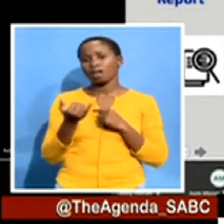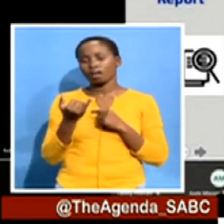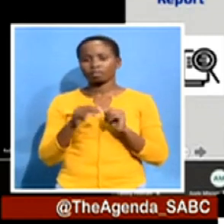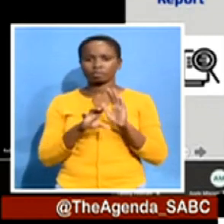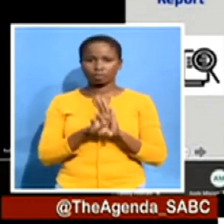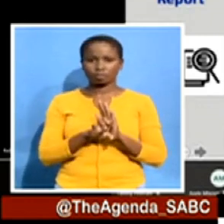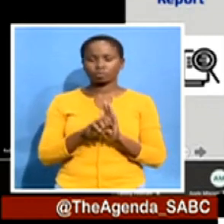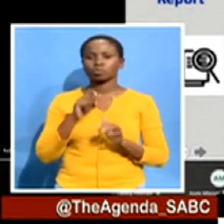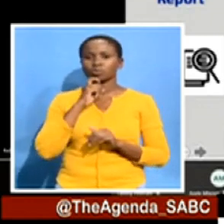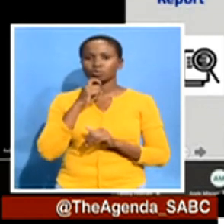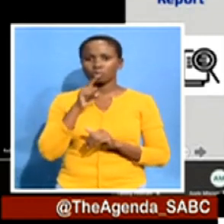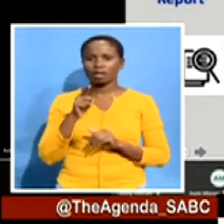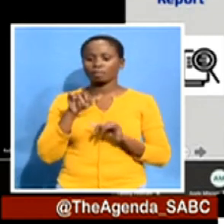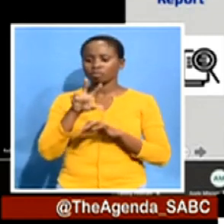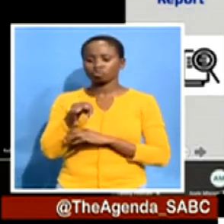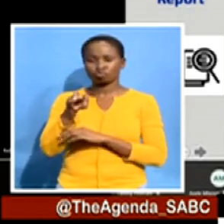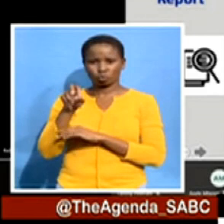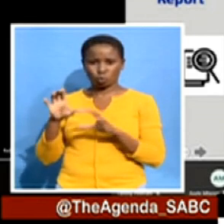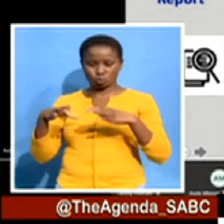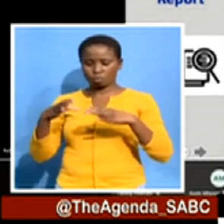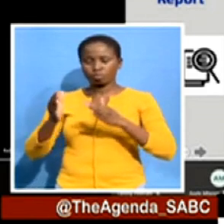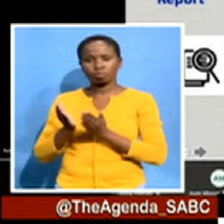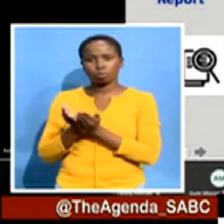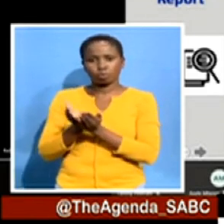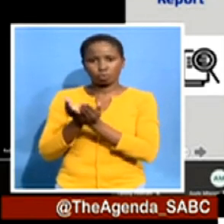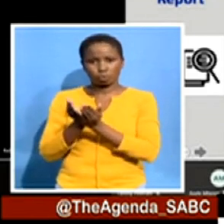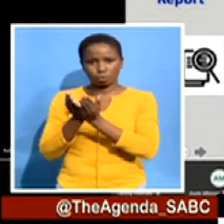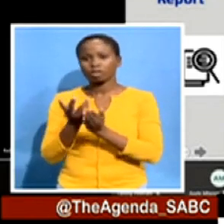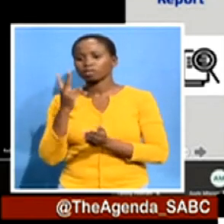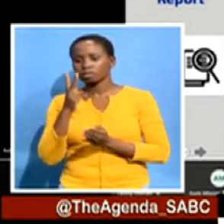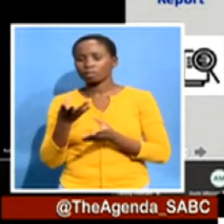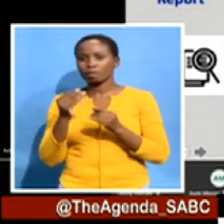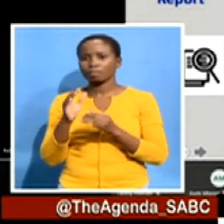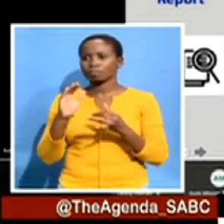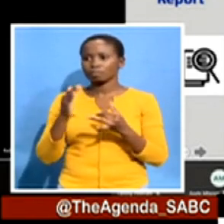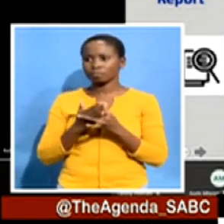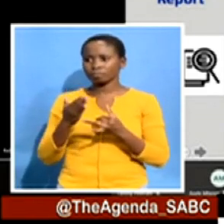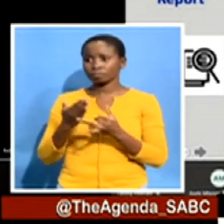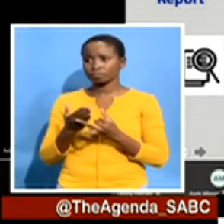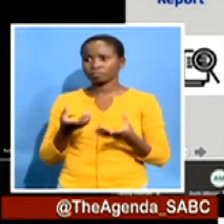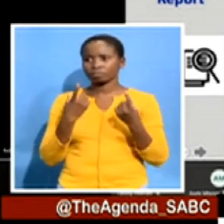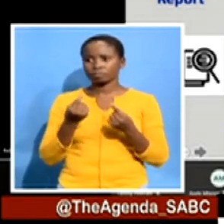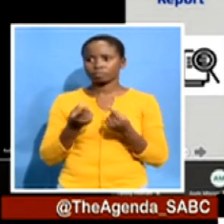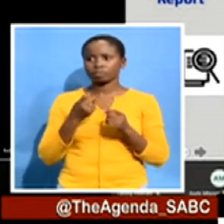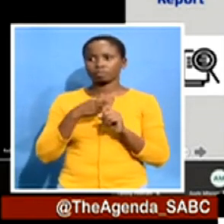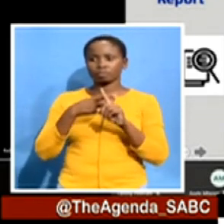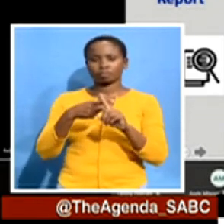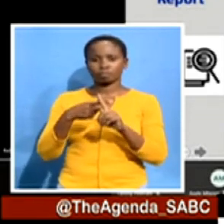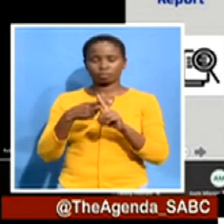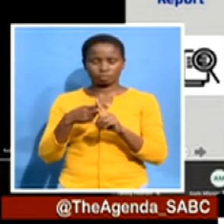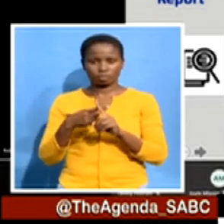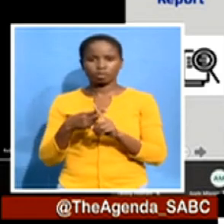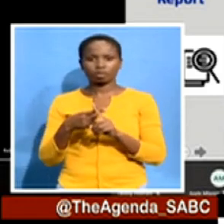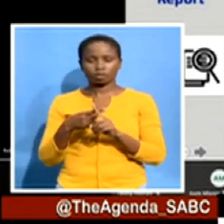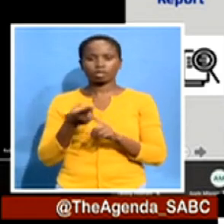asymptomatic cases tested positive prior to a flight back. So it was this issue about increased testing prior to travel, and that's